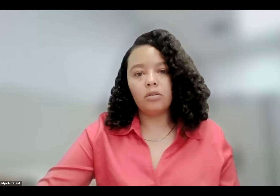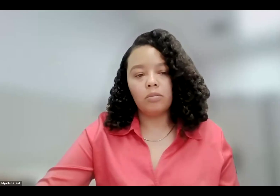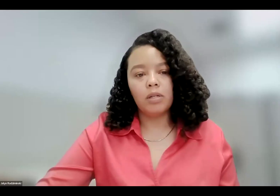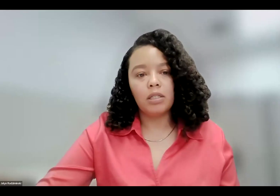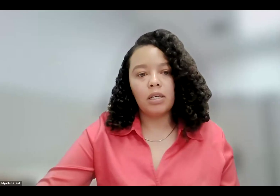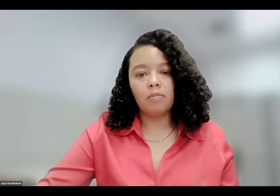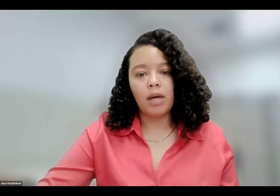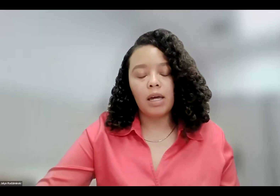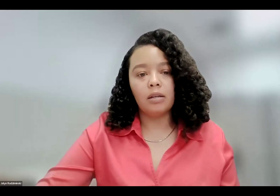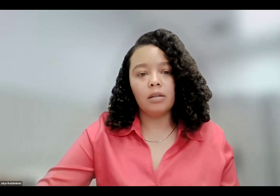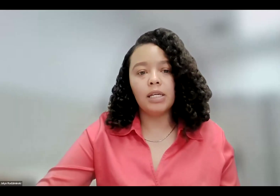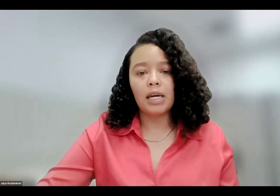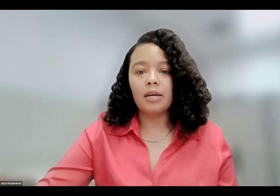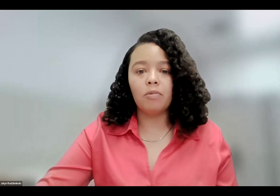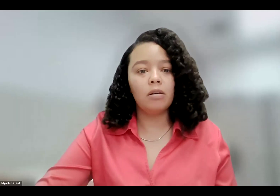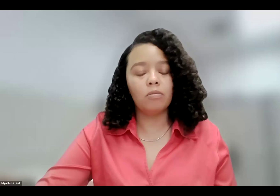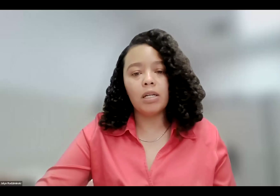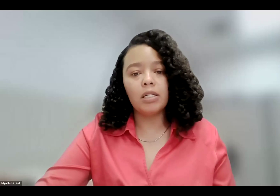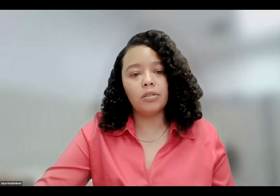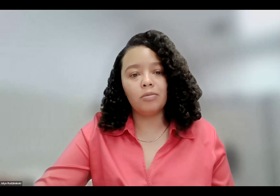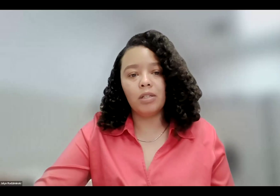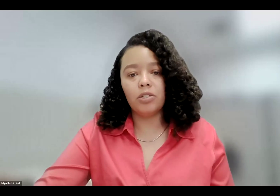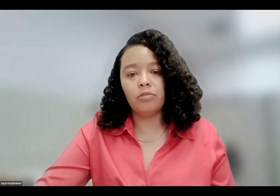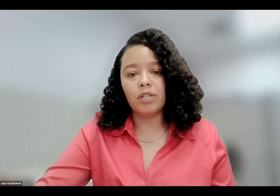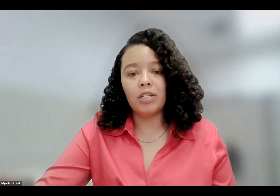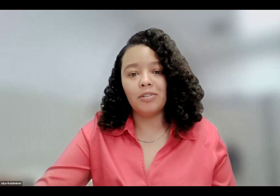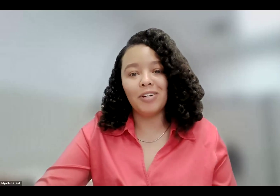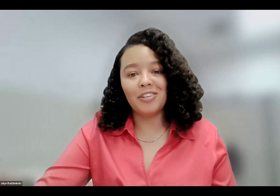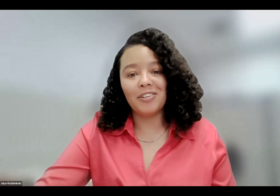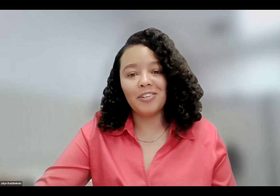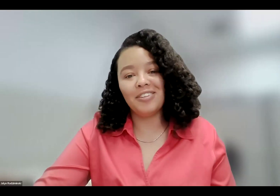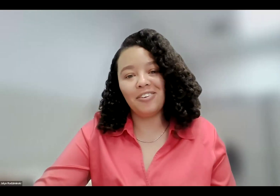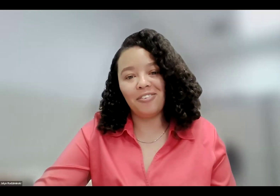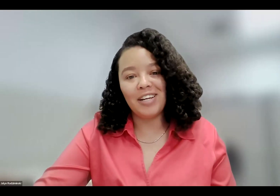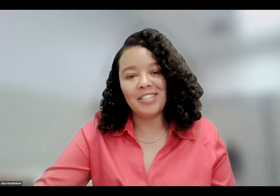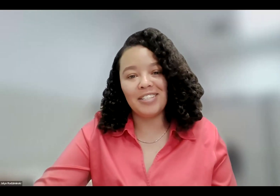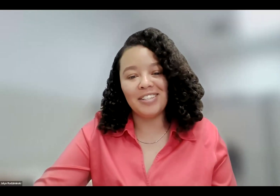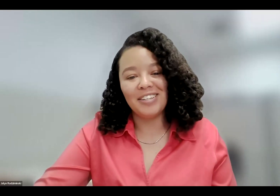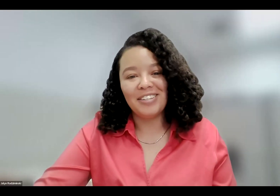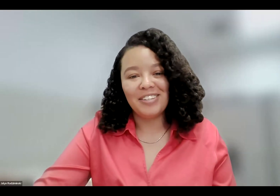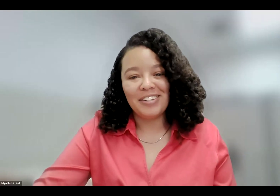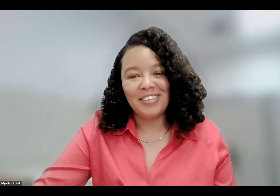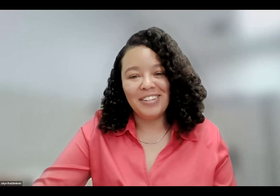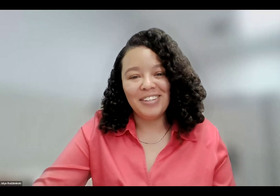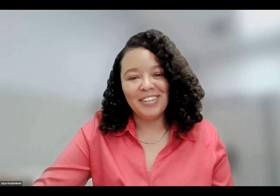Thank you so much, Kim. And Leanne, what is your vision? What do you see on the horizon?